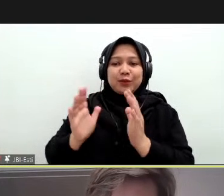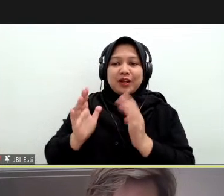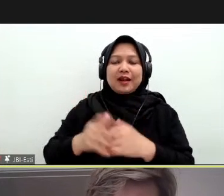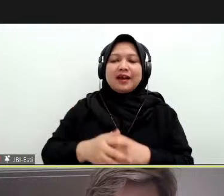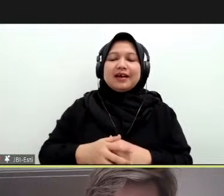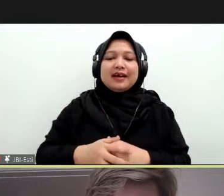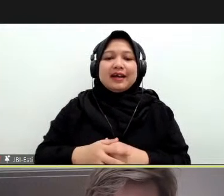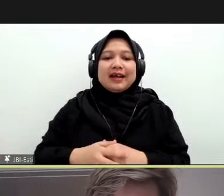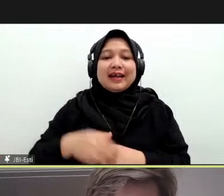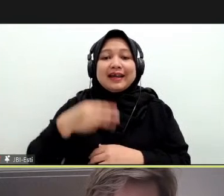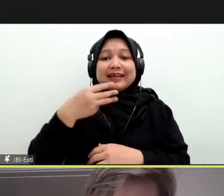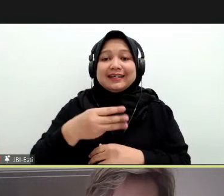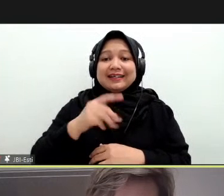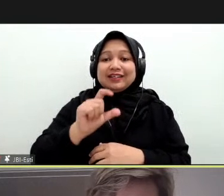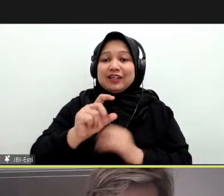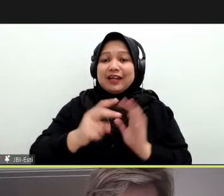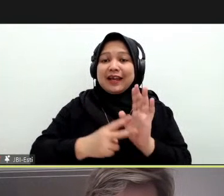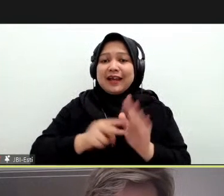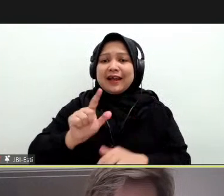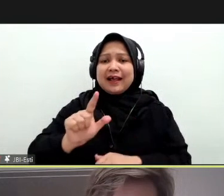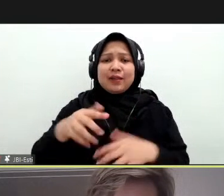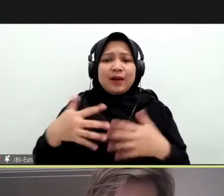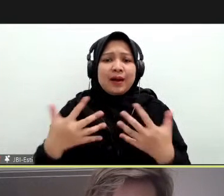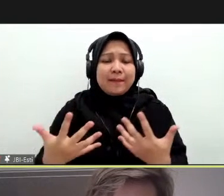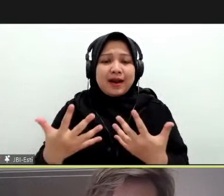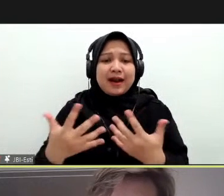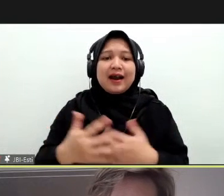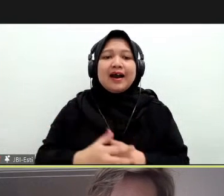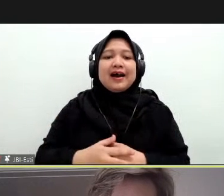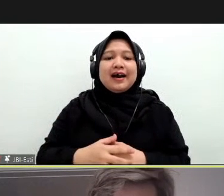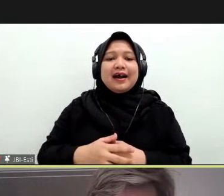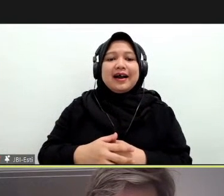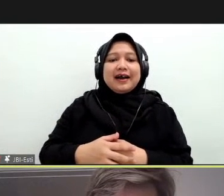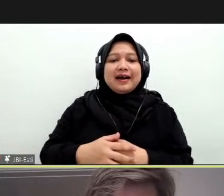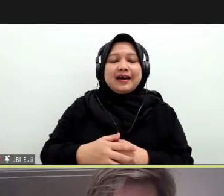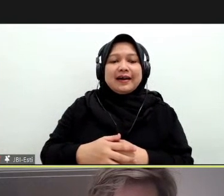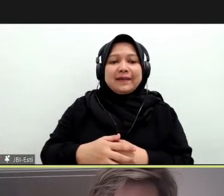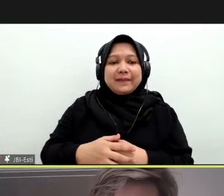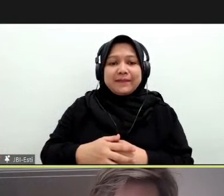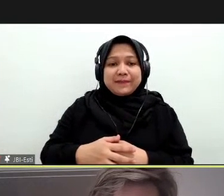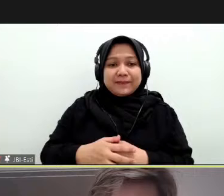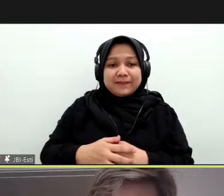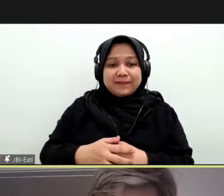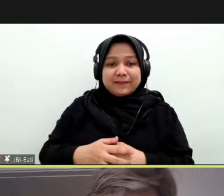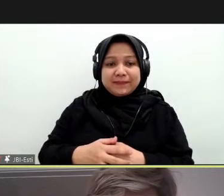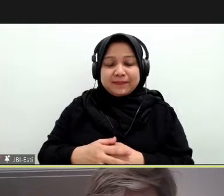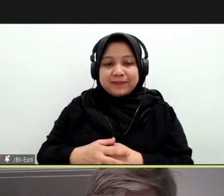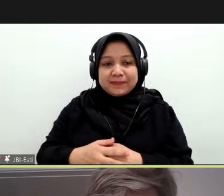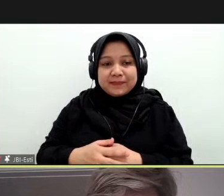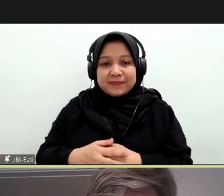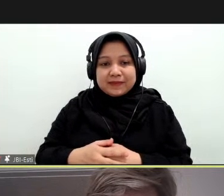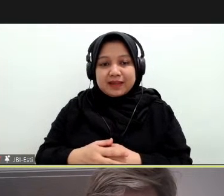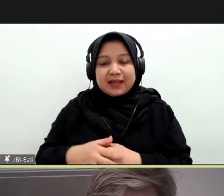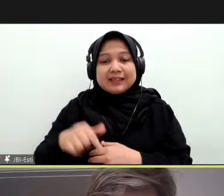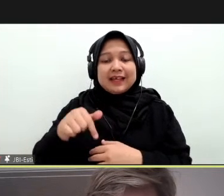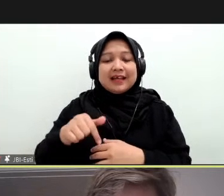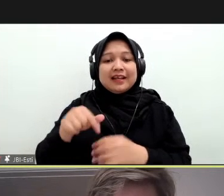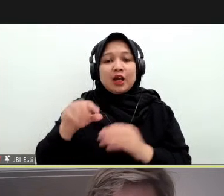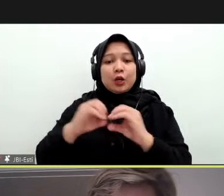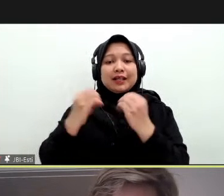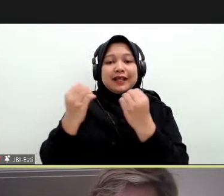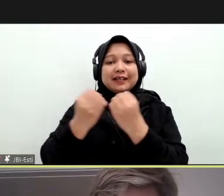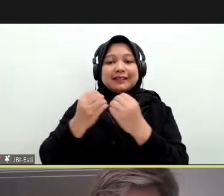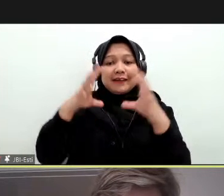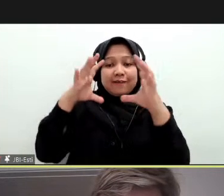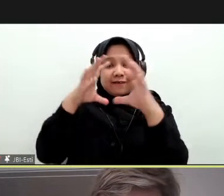center based in the Netherlands, and we at ECNI are helping to build conditions that enable civil society organizations